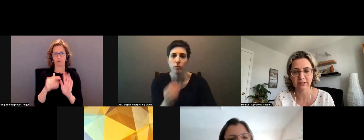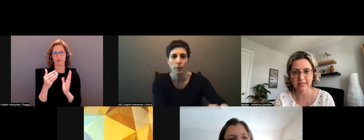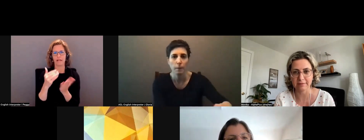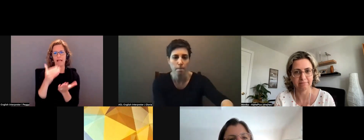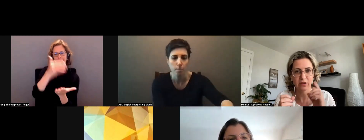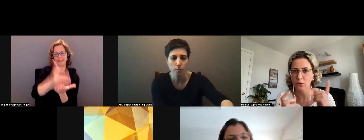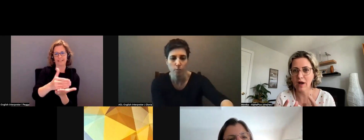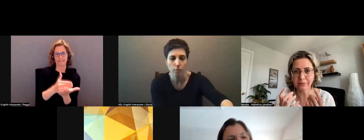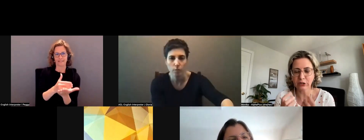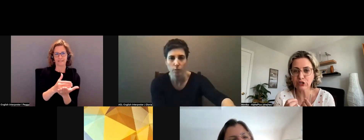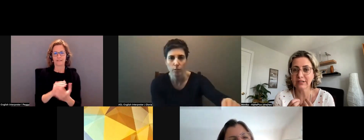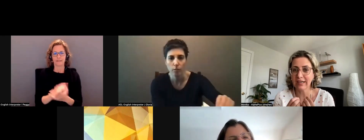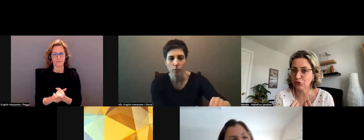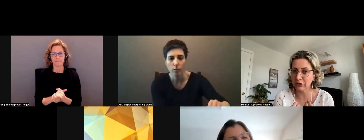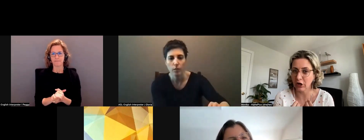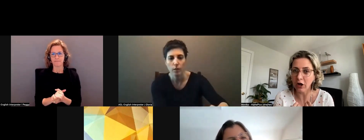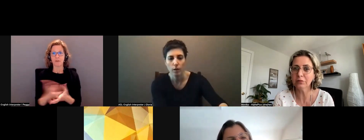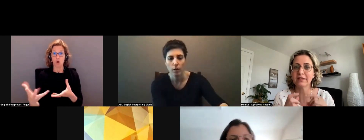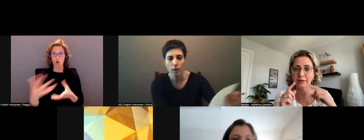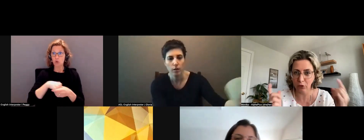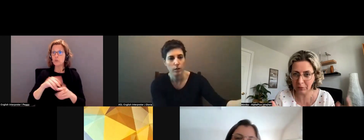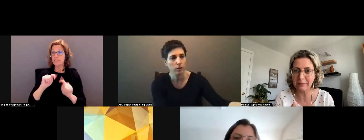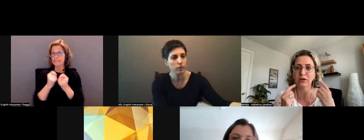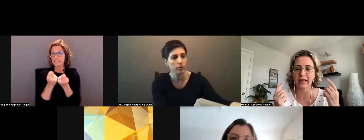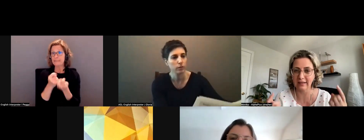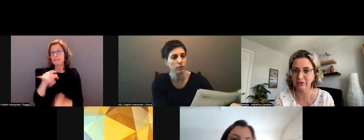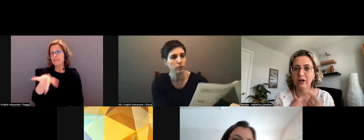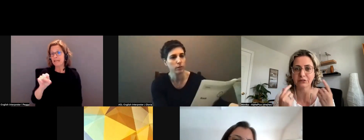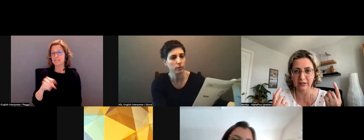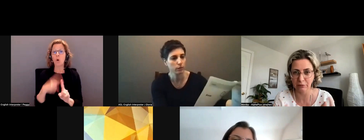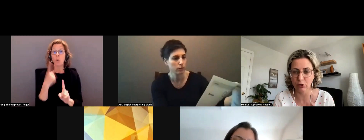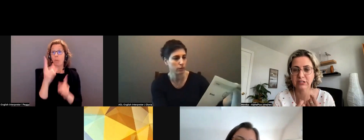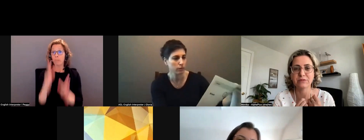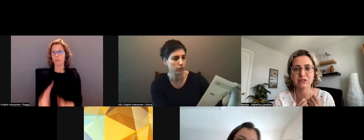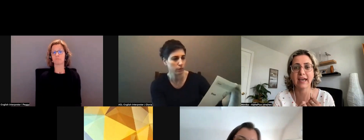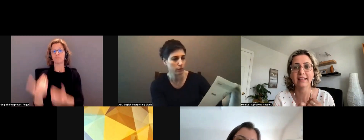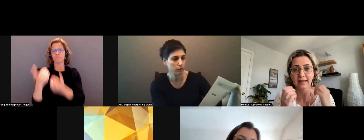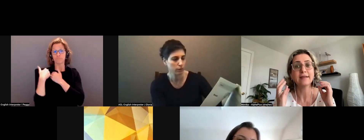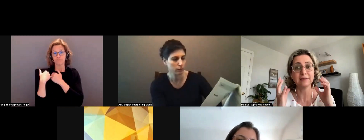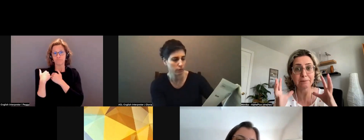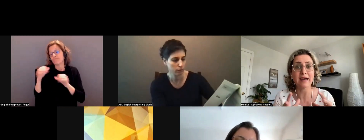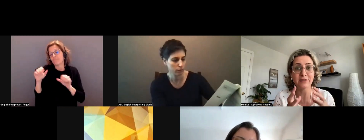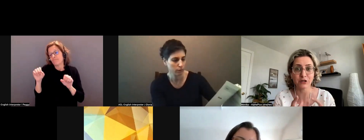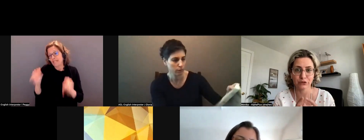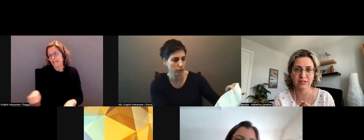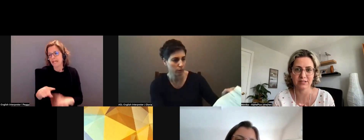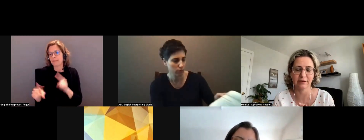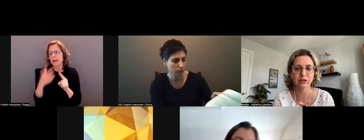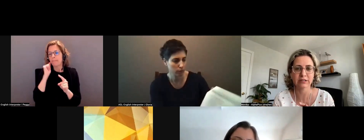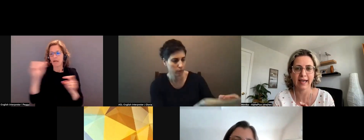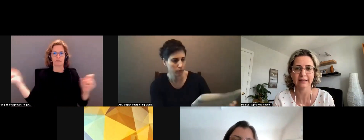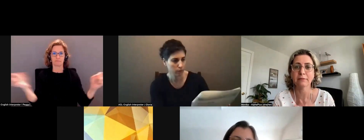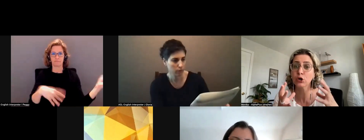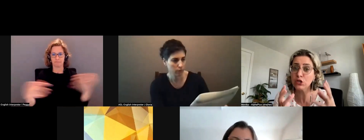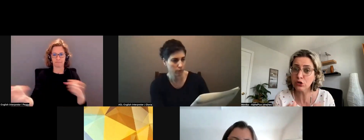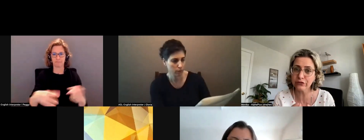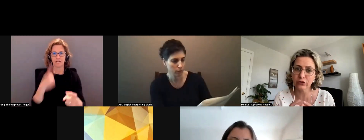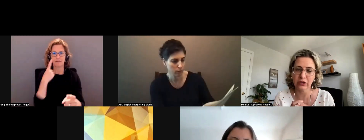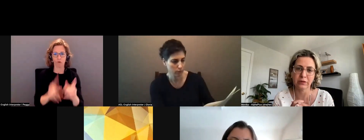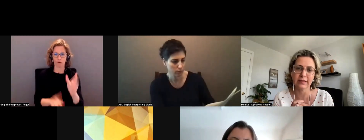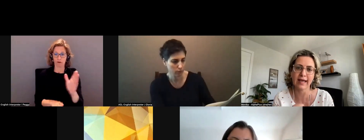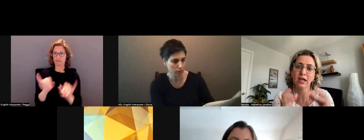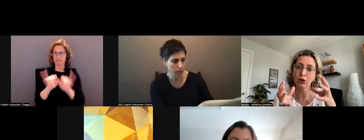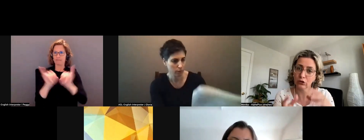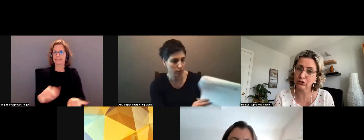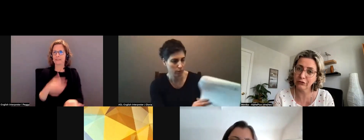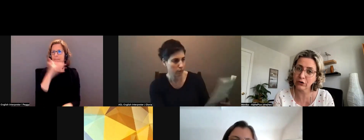involve the team. One person can do it all, but the more people get involved and the more tips you get, the better your system will get, the more useful it